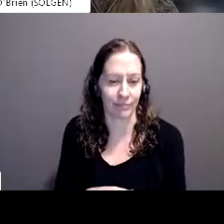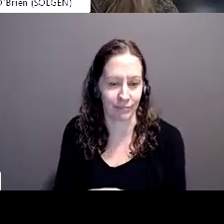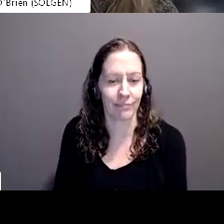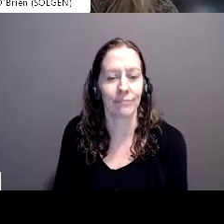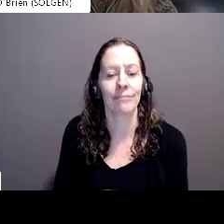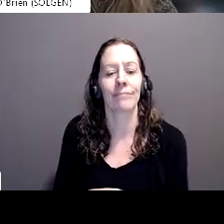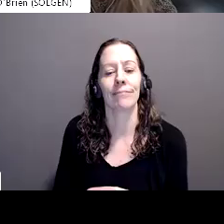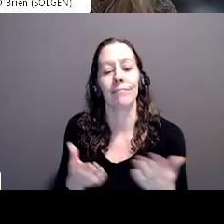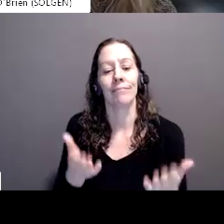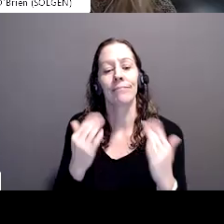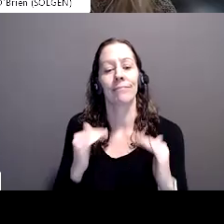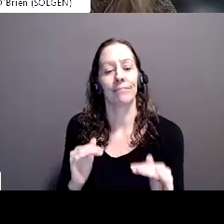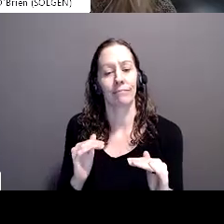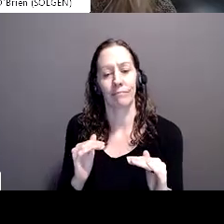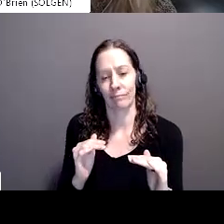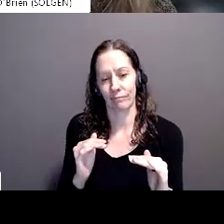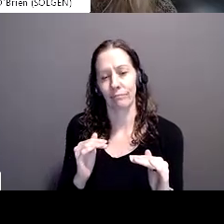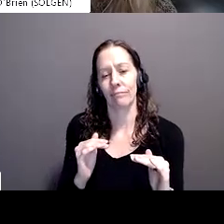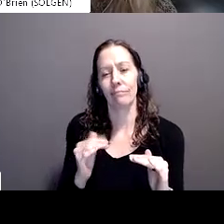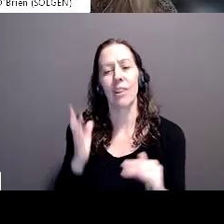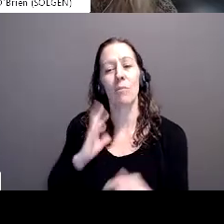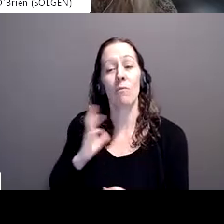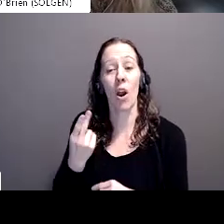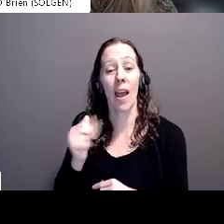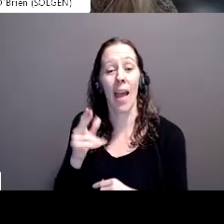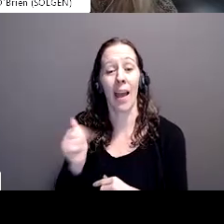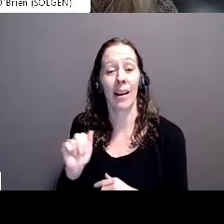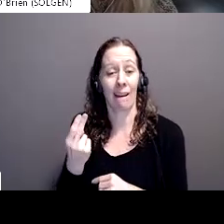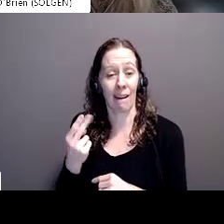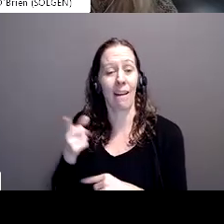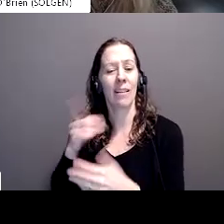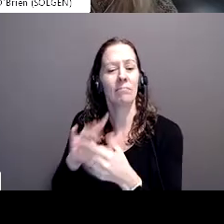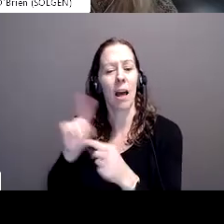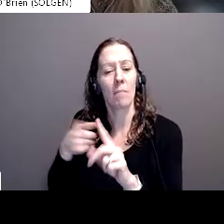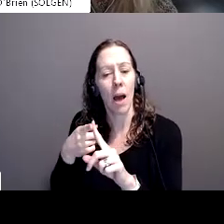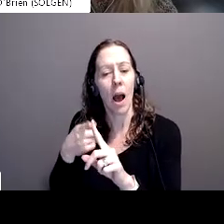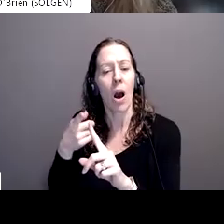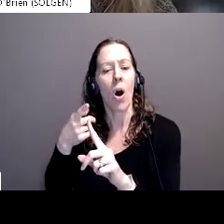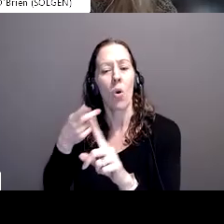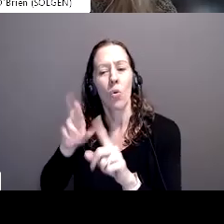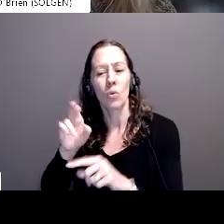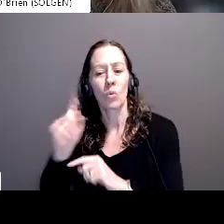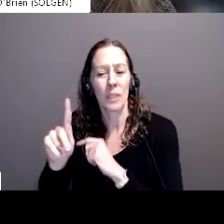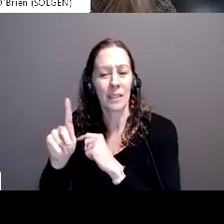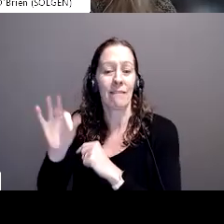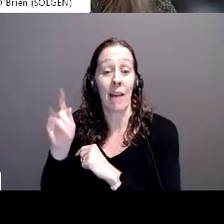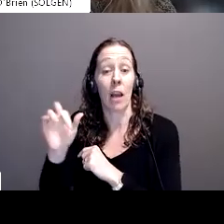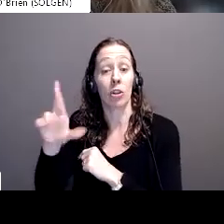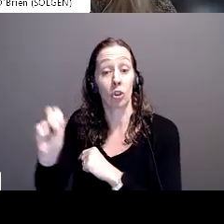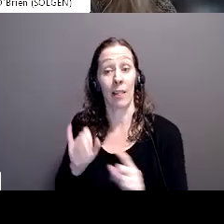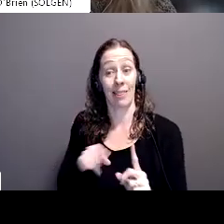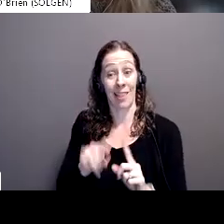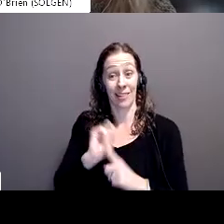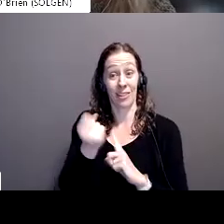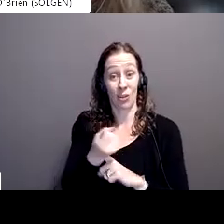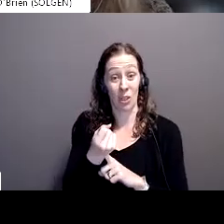that have been developed over many years by the DVDRC. And at the Ryan and Ryan inquest, Dr. Jaffe testified about the